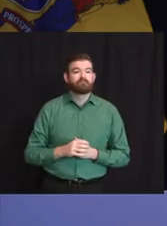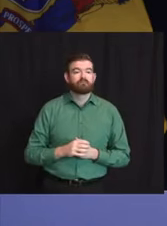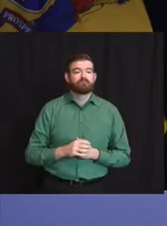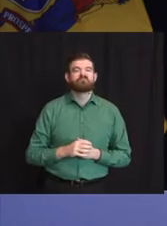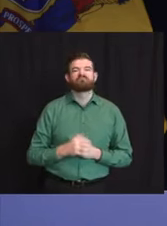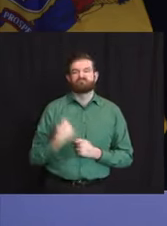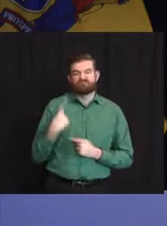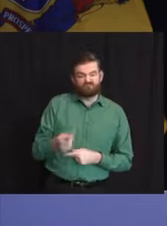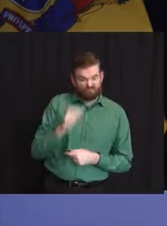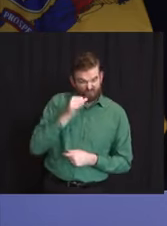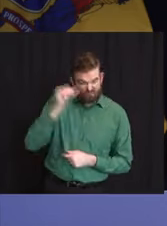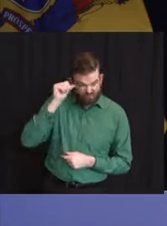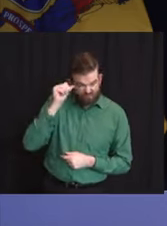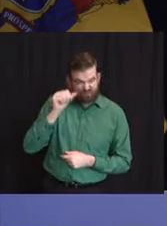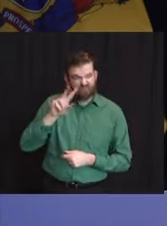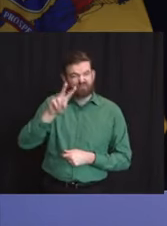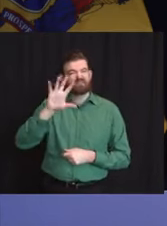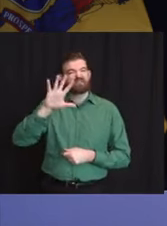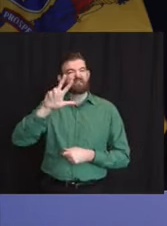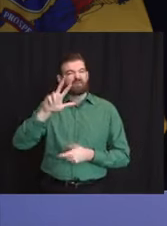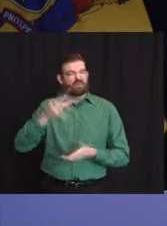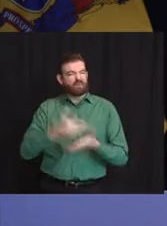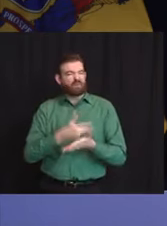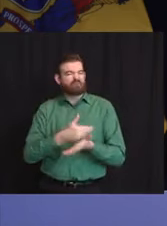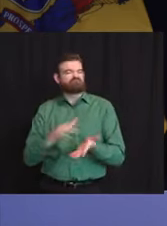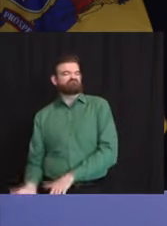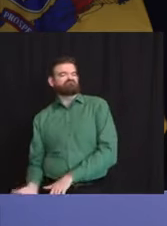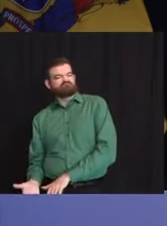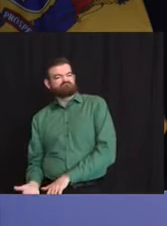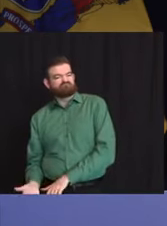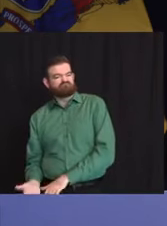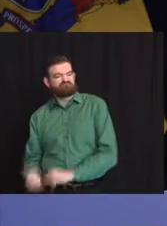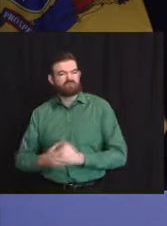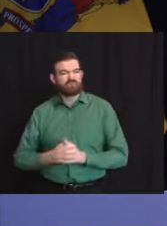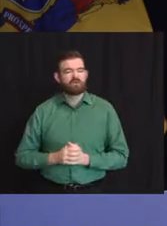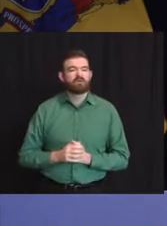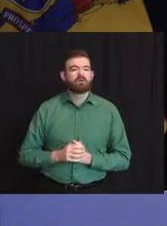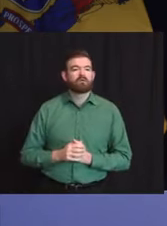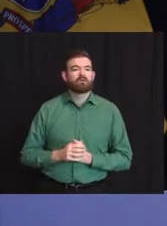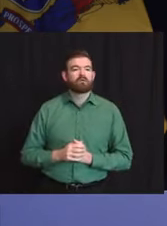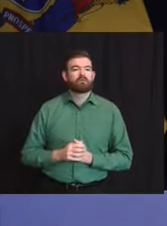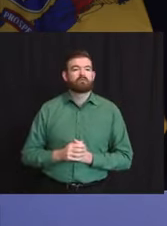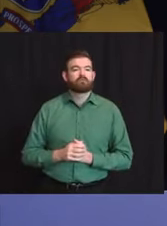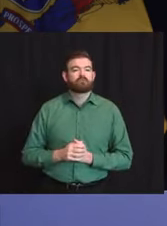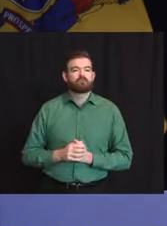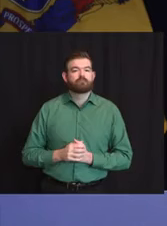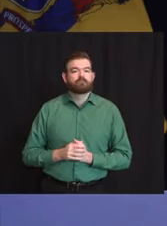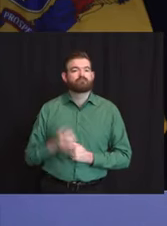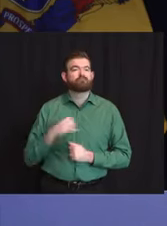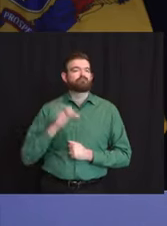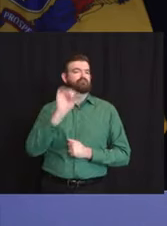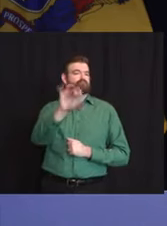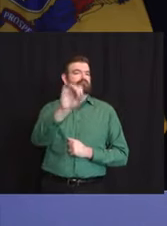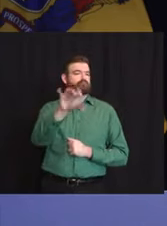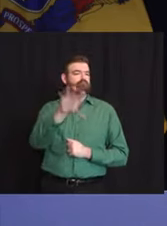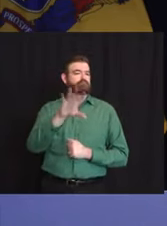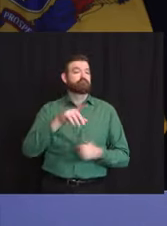5,617 fatalities. The breakdown of deaths by race and ethnicity are as follows: